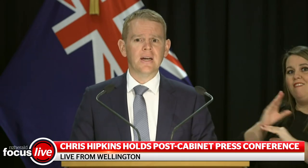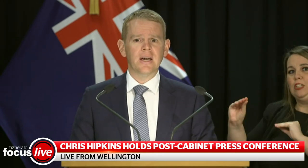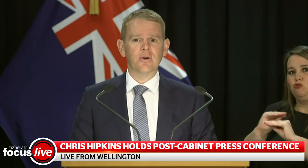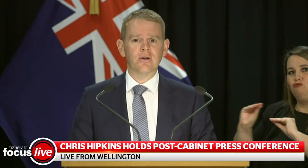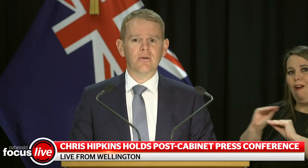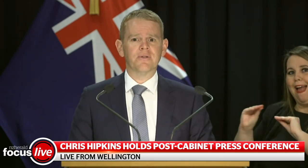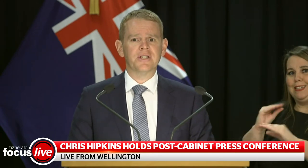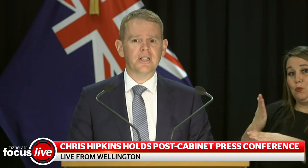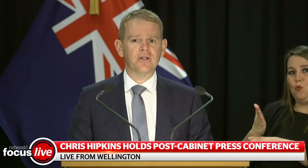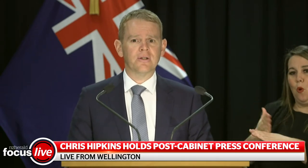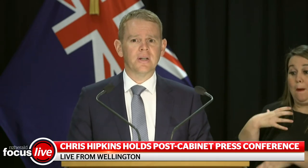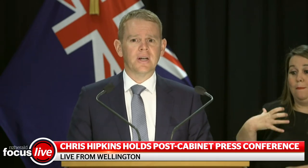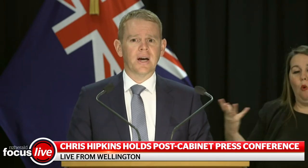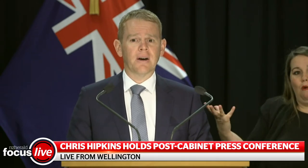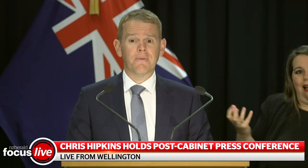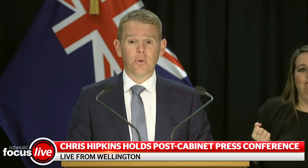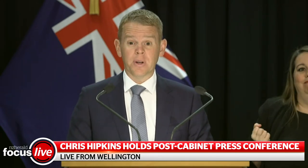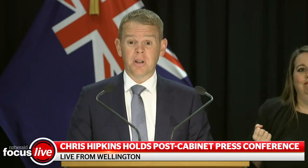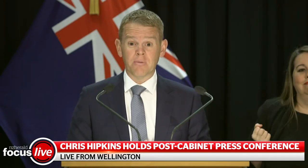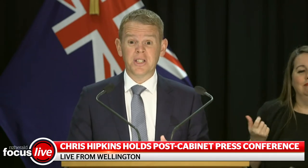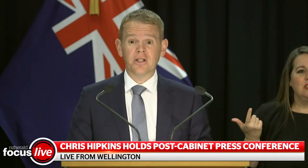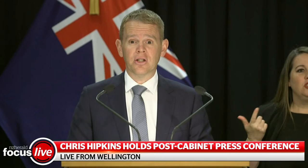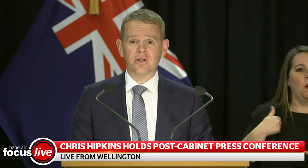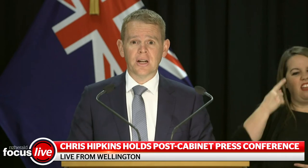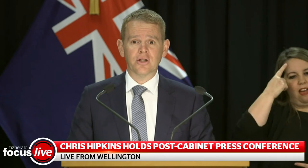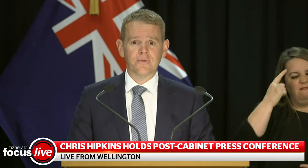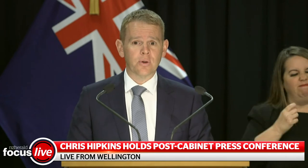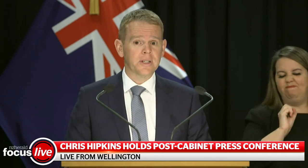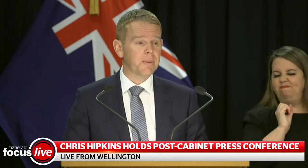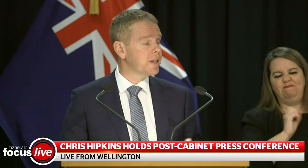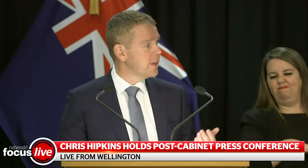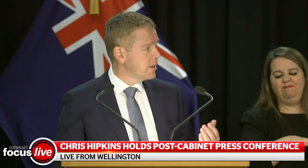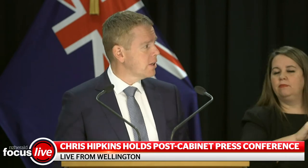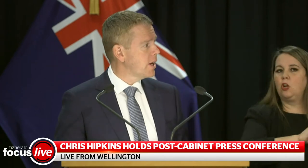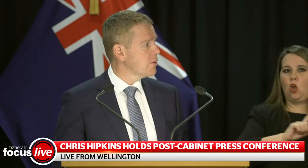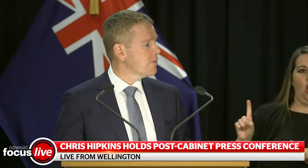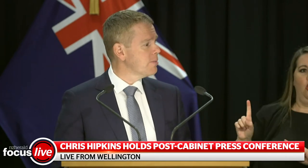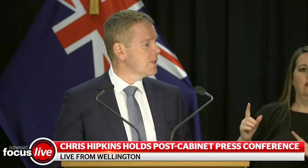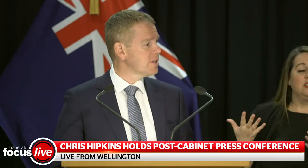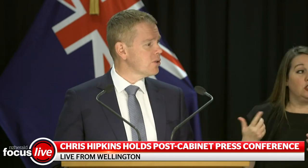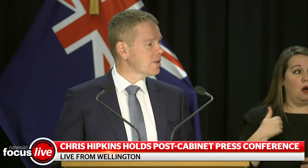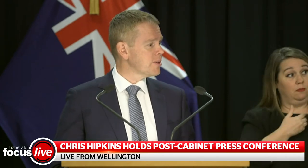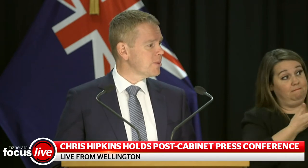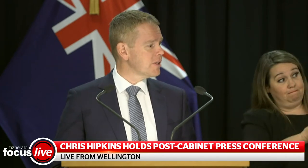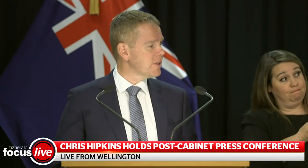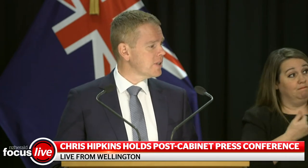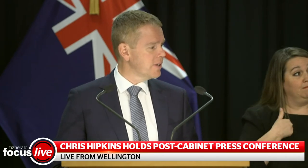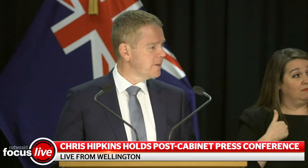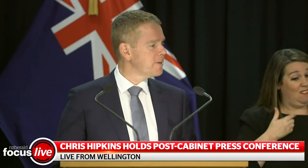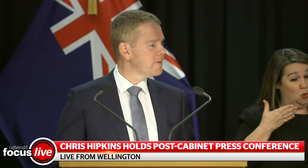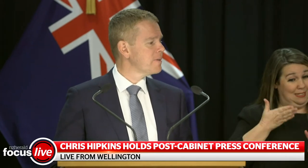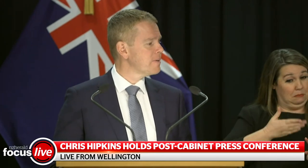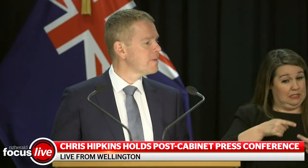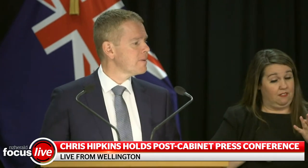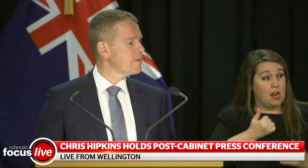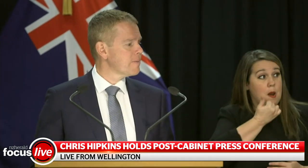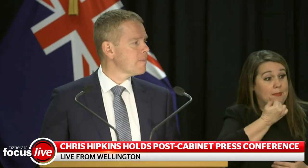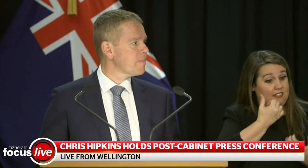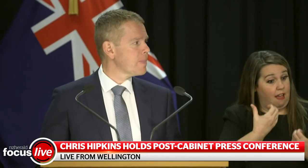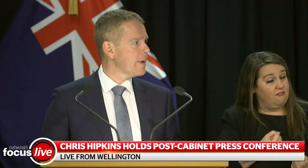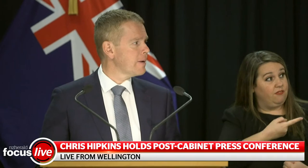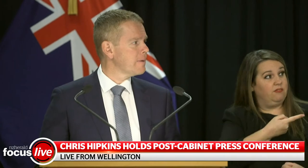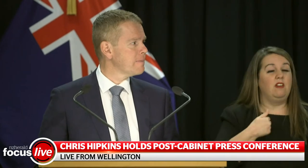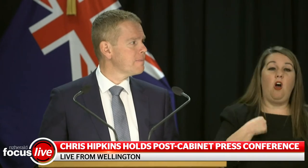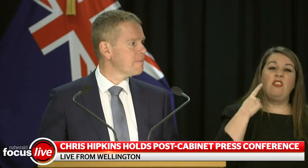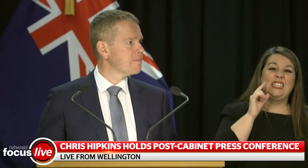key area of retention retention challenge for us. But I'll see if the Minister's got some specifics. Thanks, Prime Minister. We've